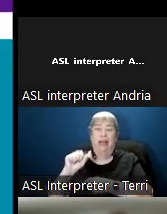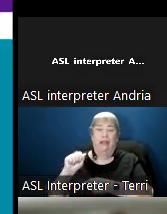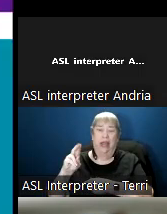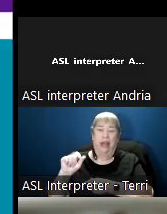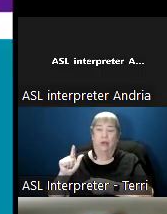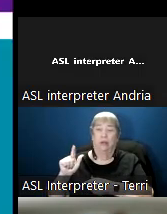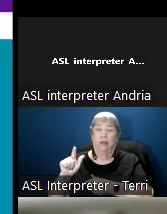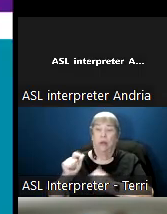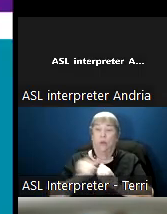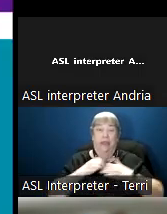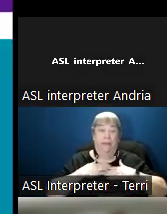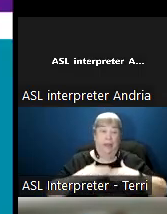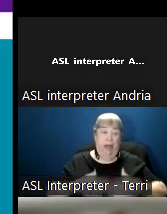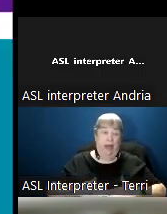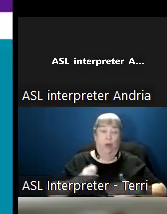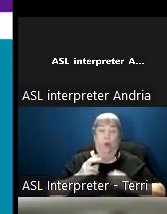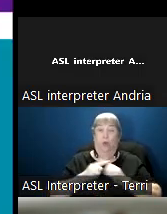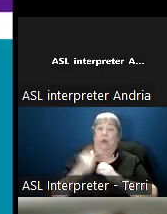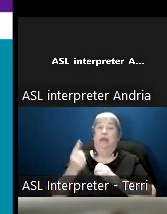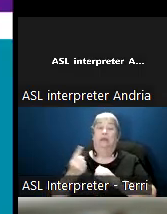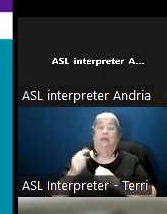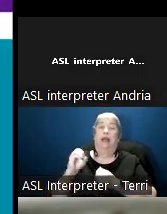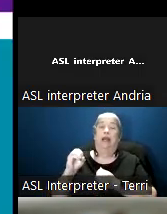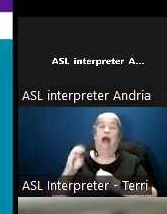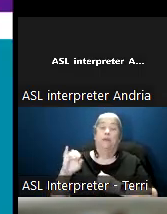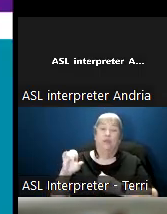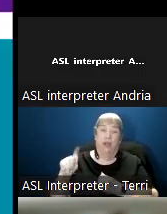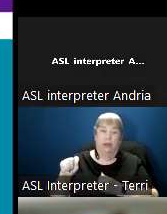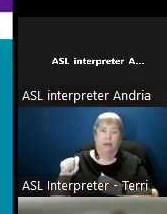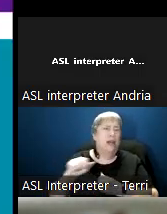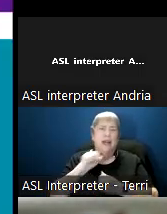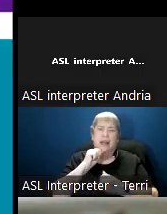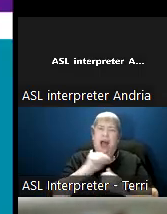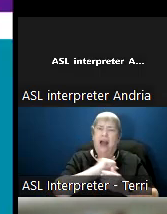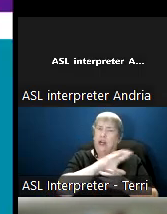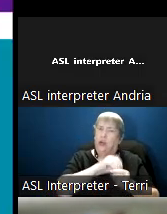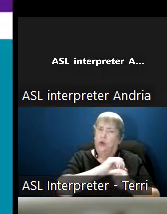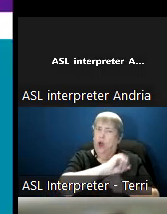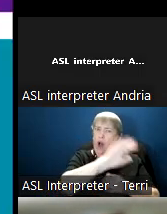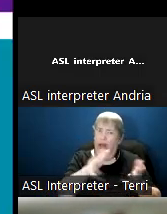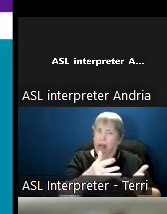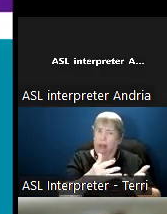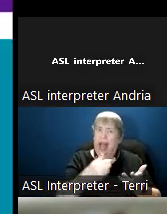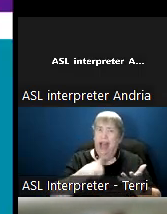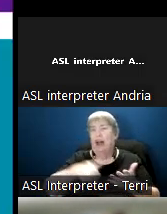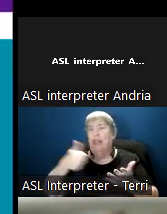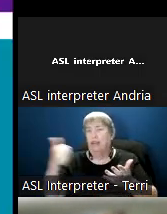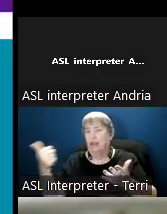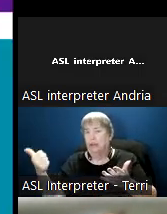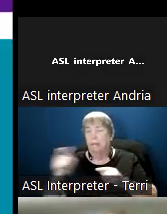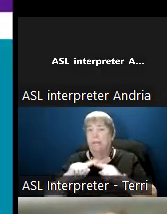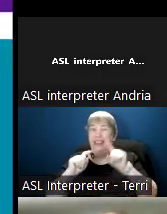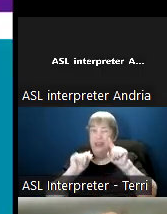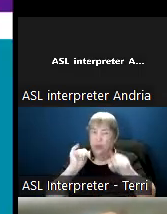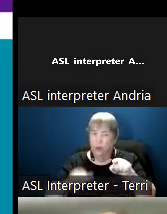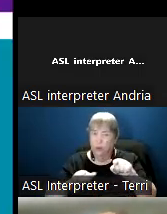So again, this is not an exhaustive list, but these are the types of things that we have often heard from people who